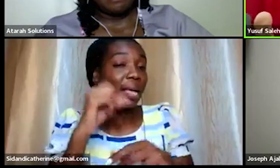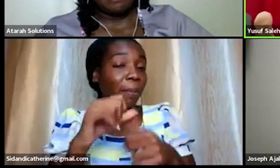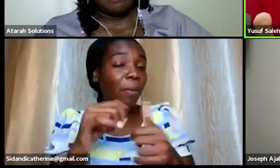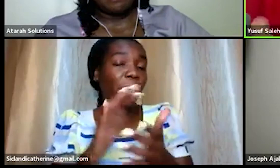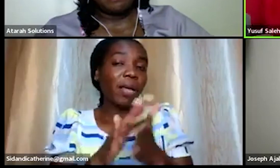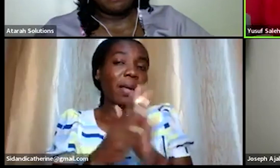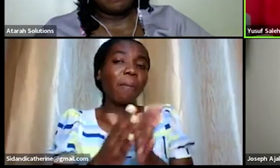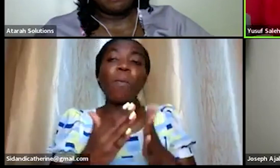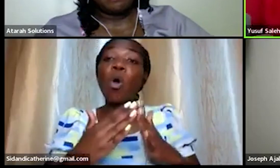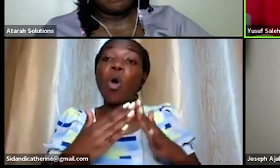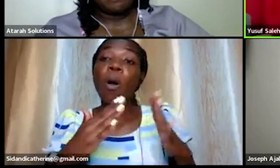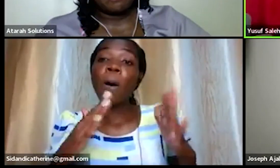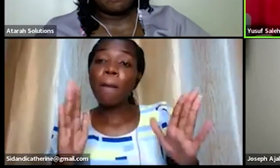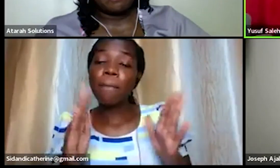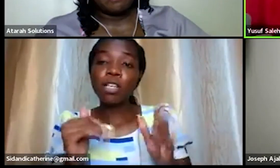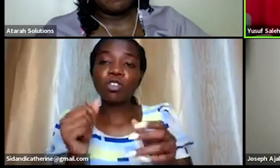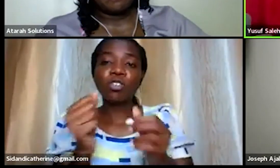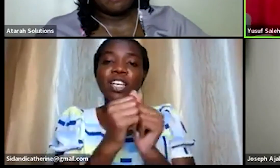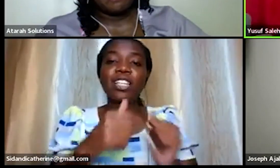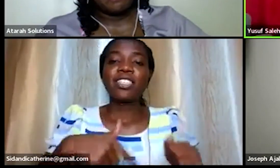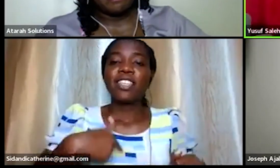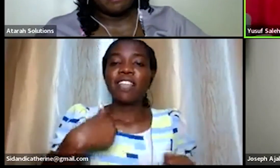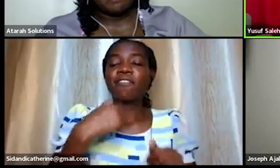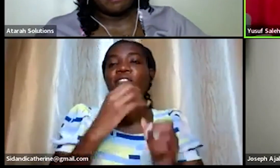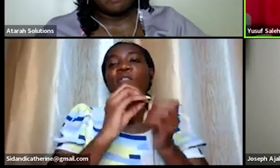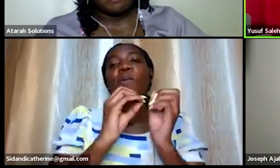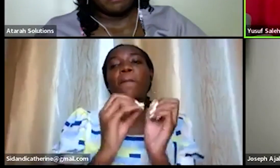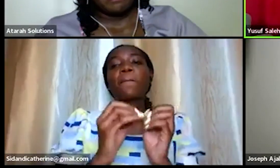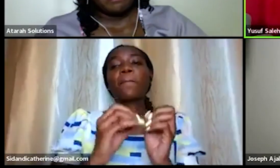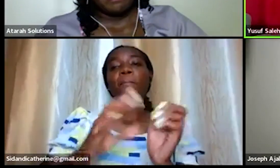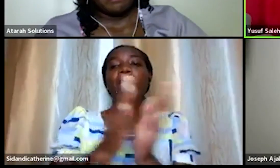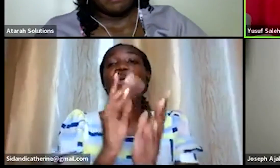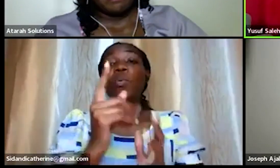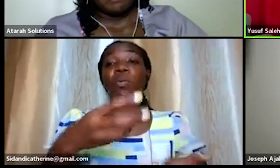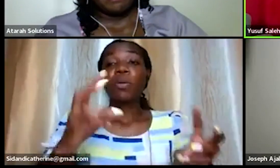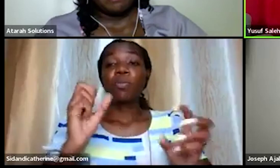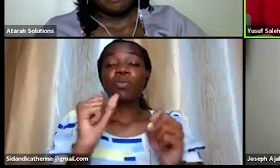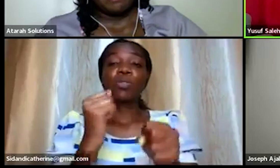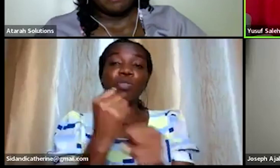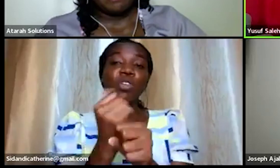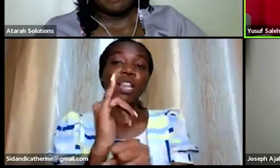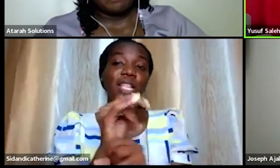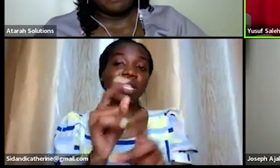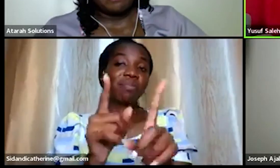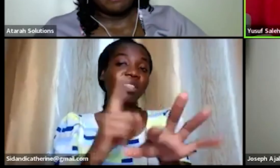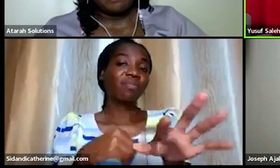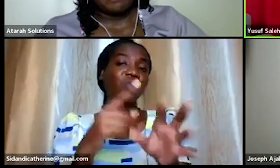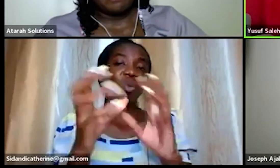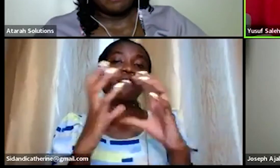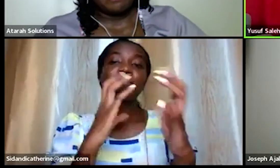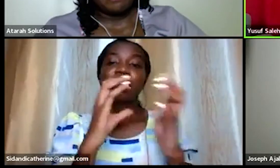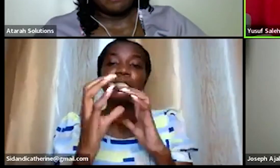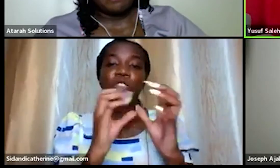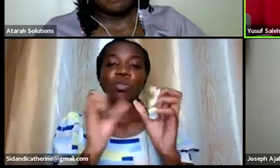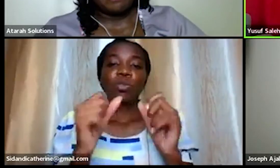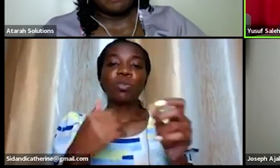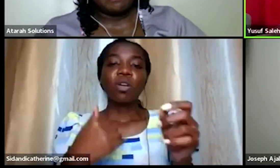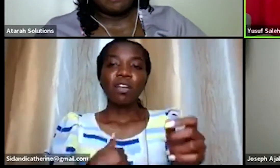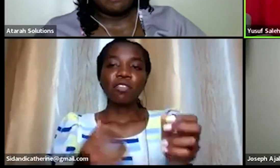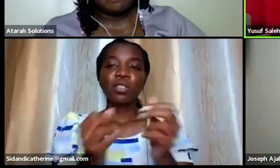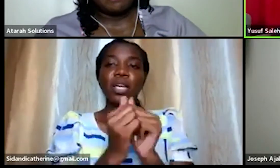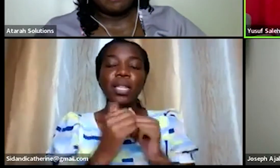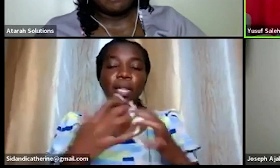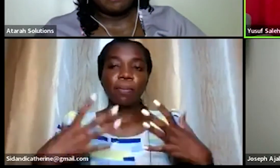with yourself. And one of the ways we can do this also, just in conversations that you can have with your people.